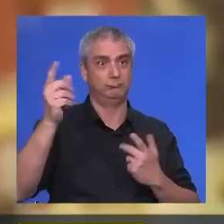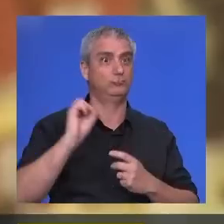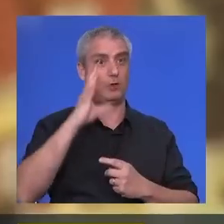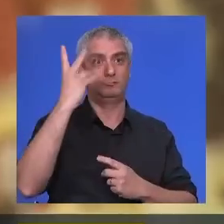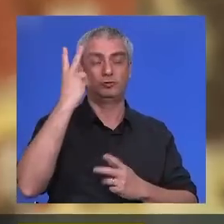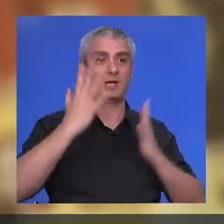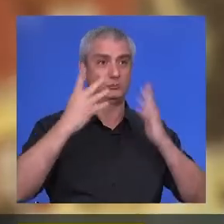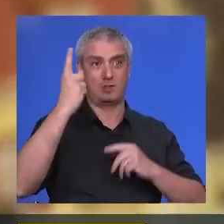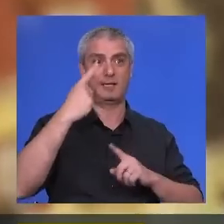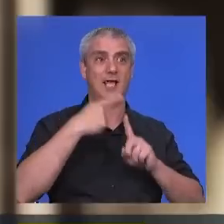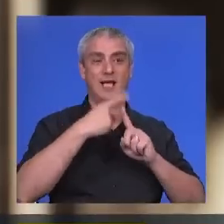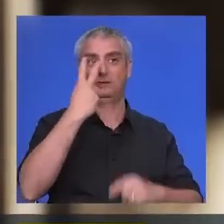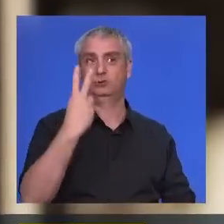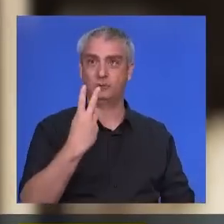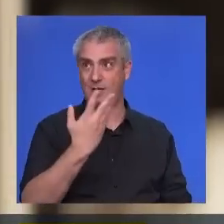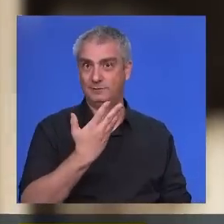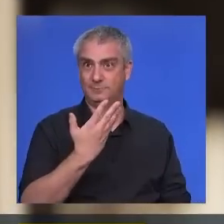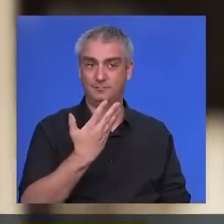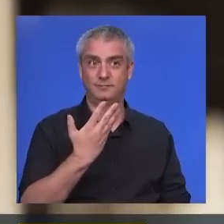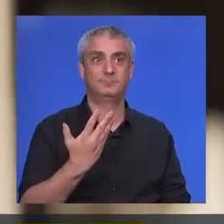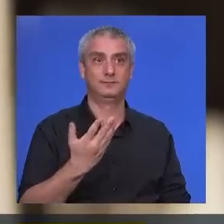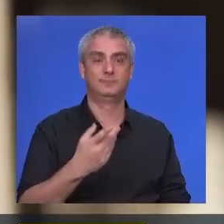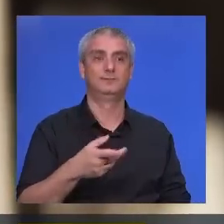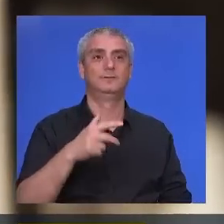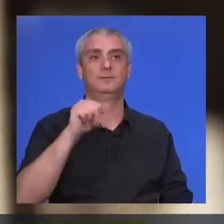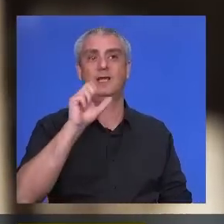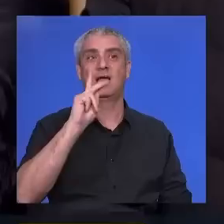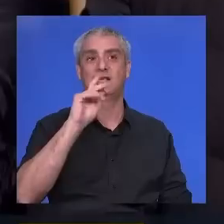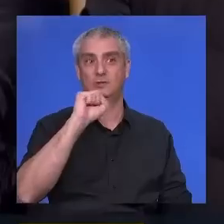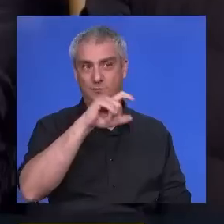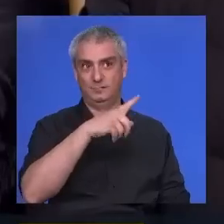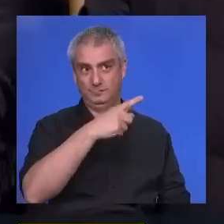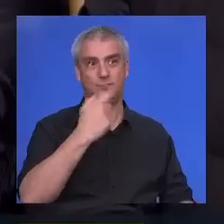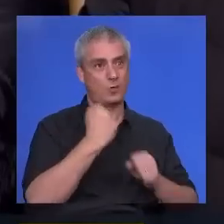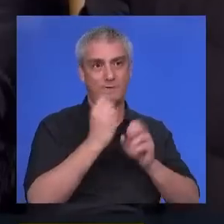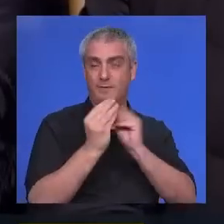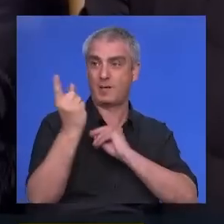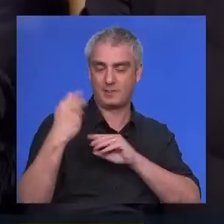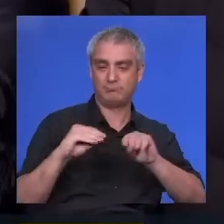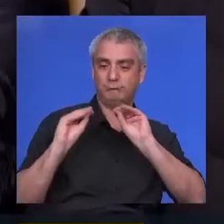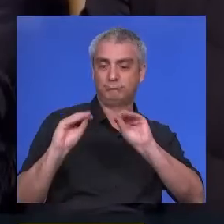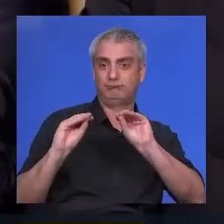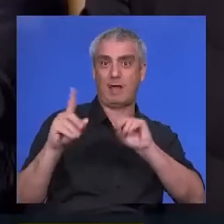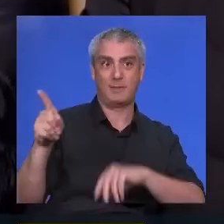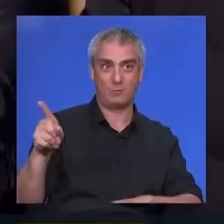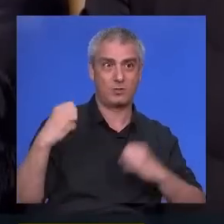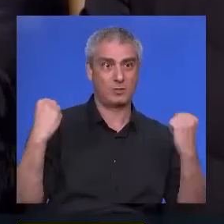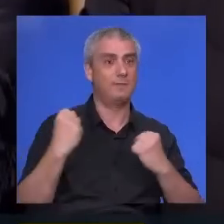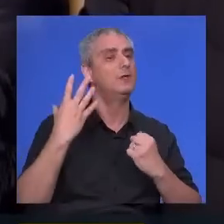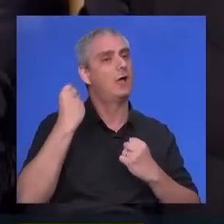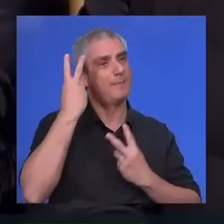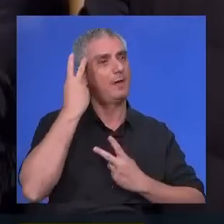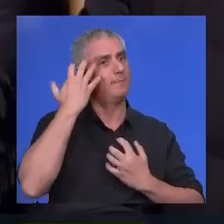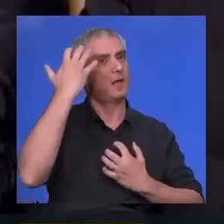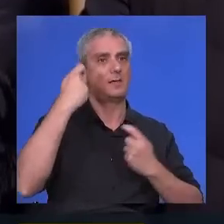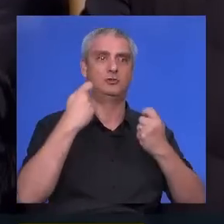AX2. And Axiom Space are working with them, are training. There will be a lot of science related